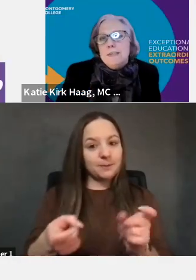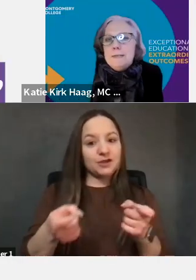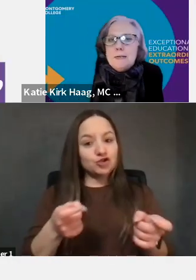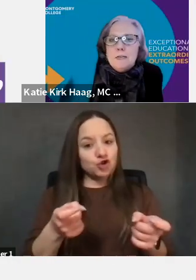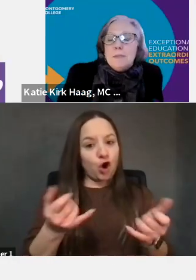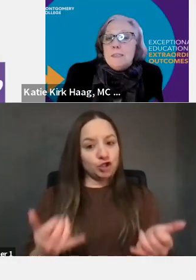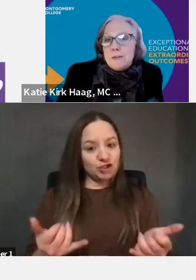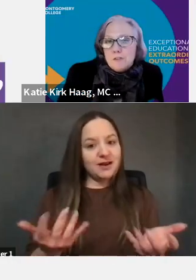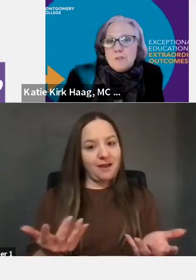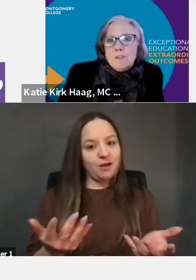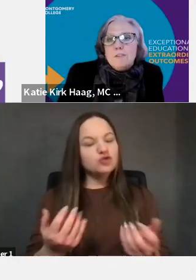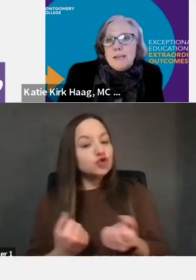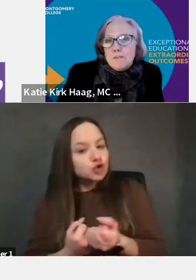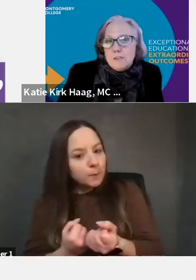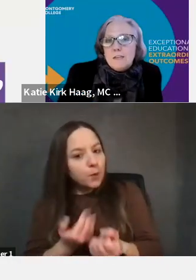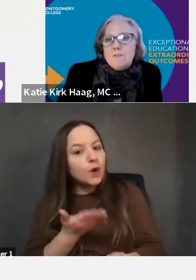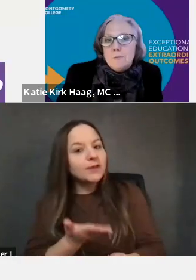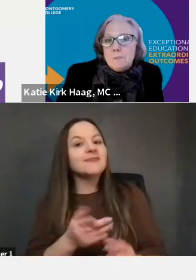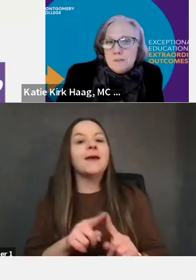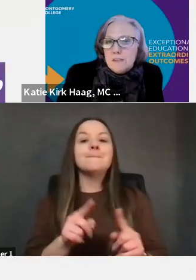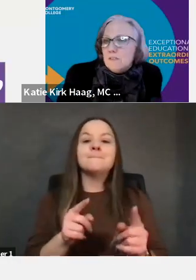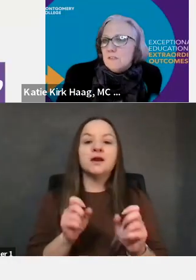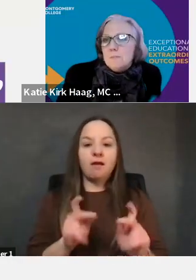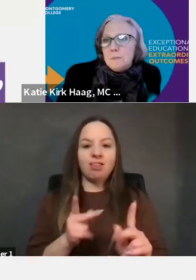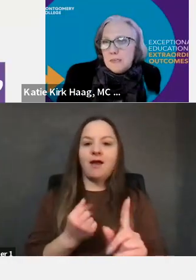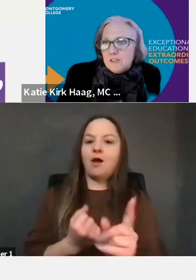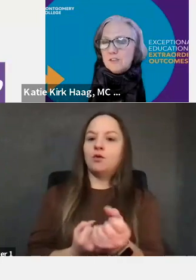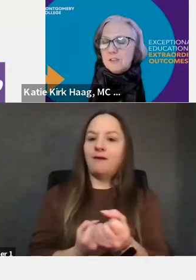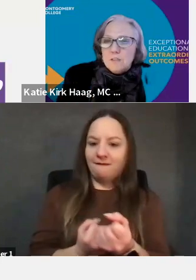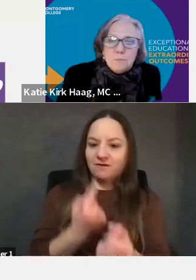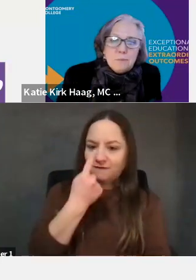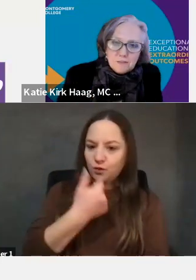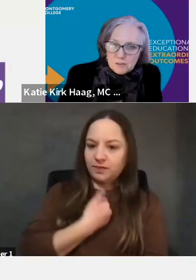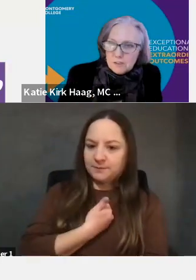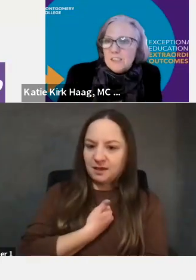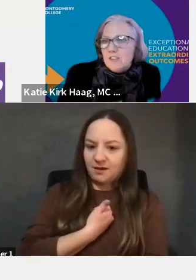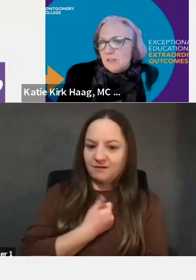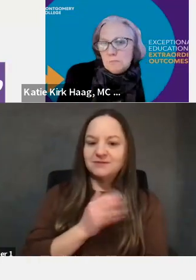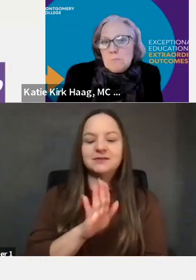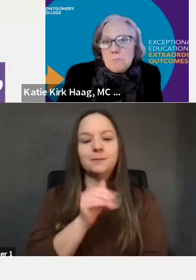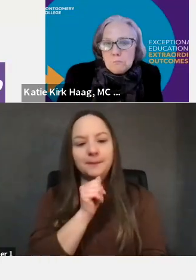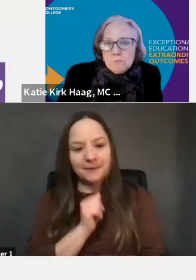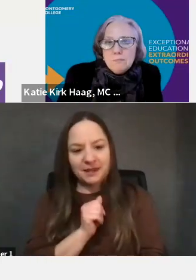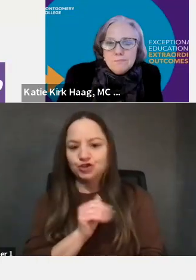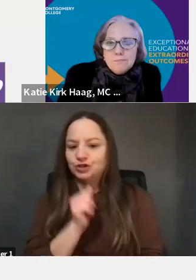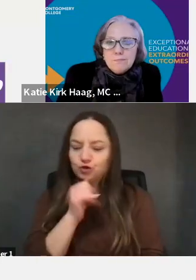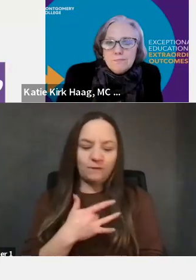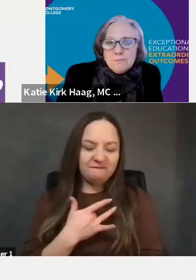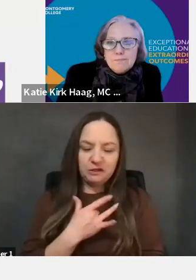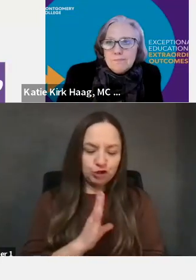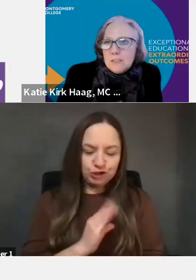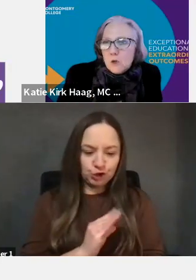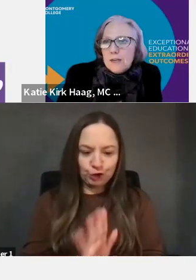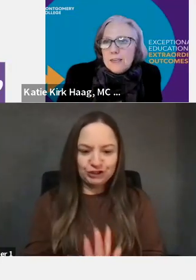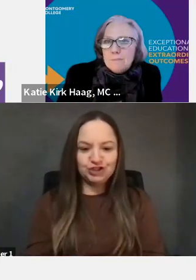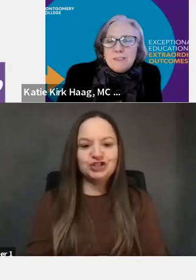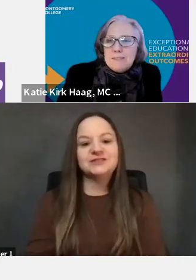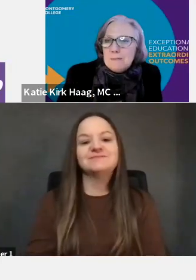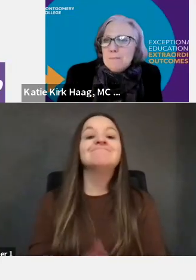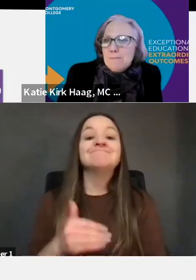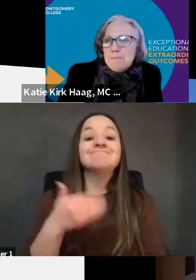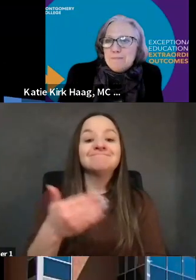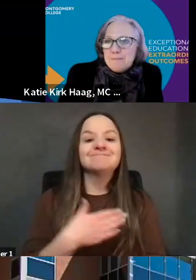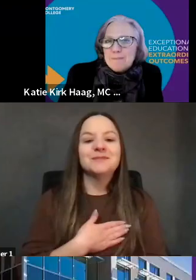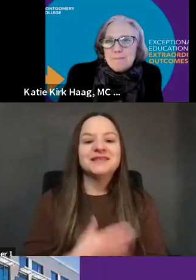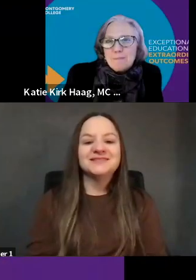support, allow your student to advocate for themselves, be patient, don't be discouraged. Go ahead,